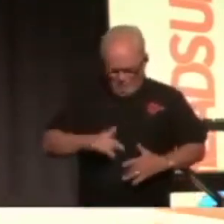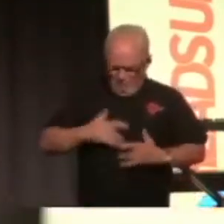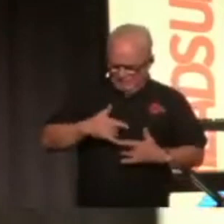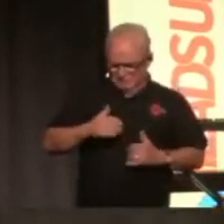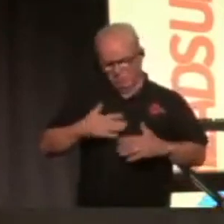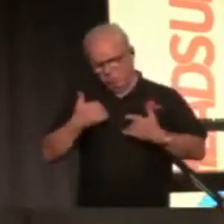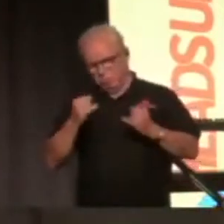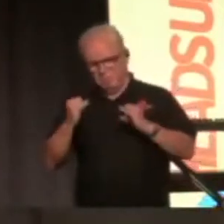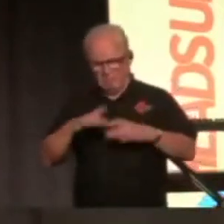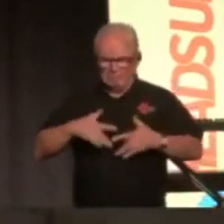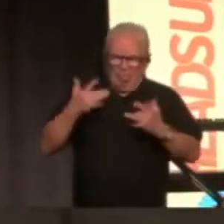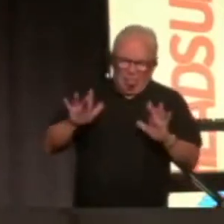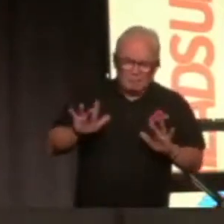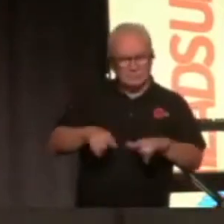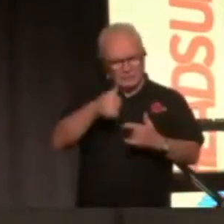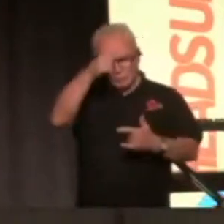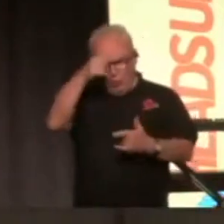but I tell you what, I know this.